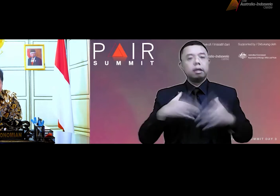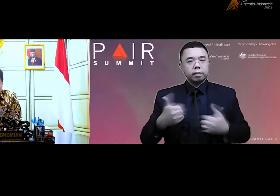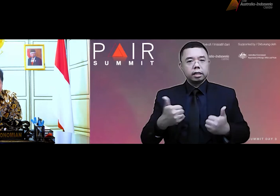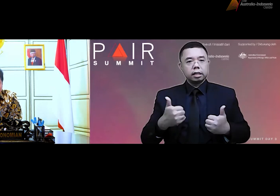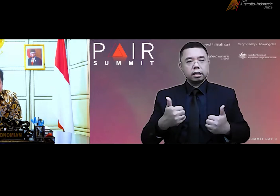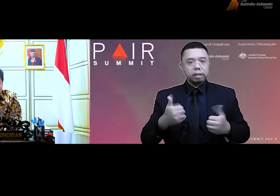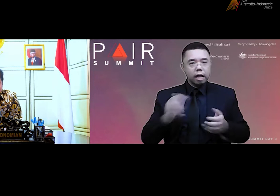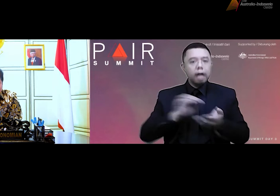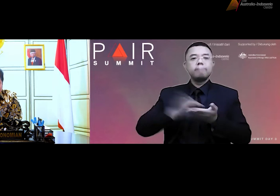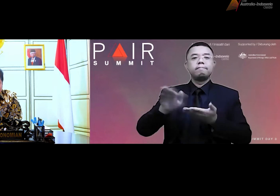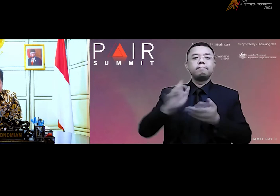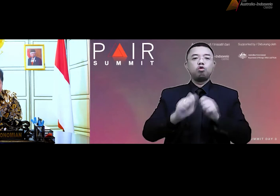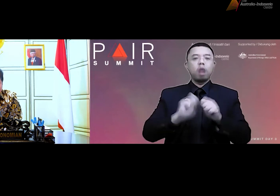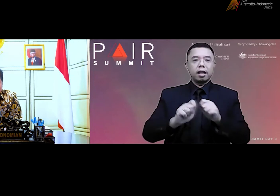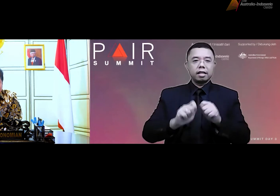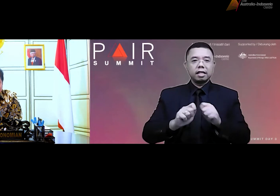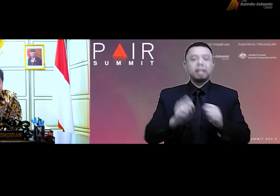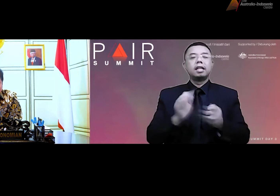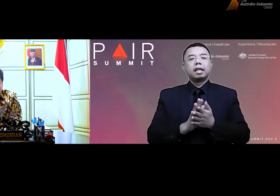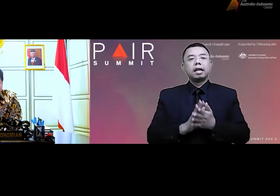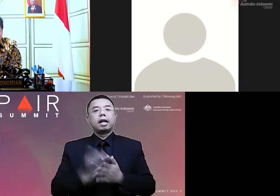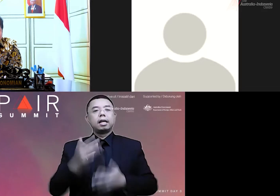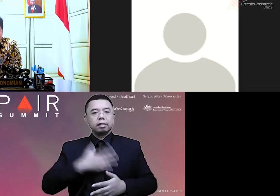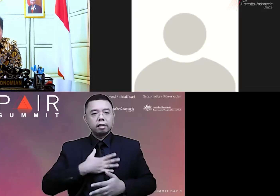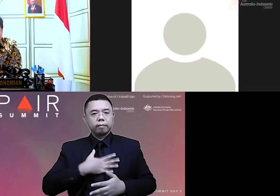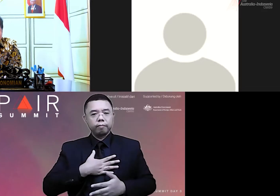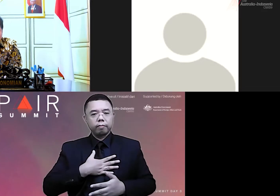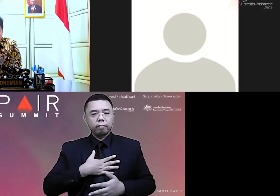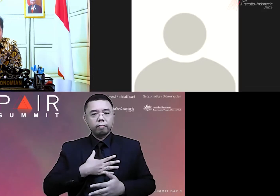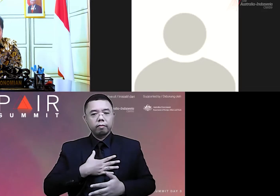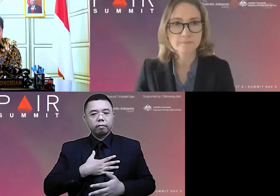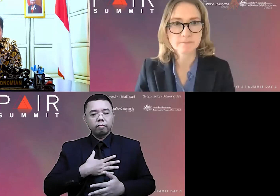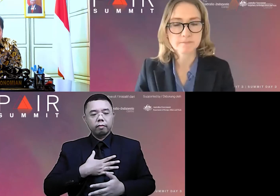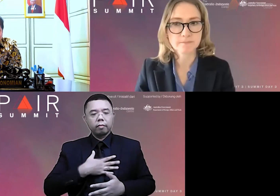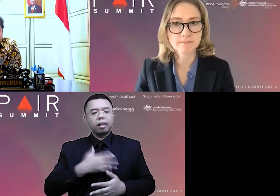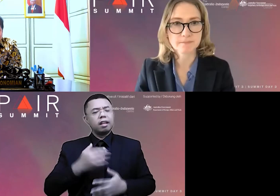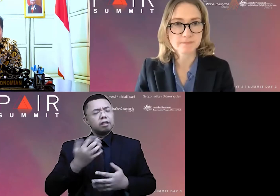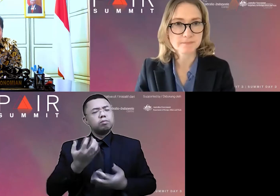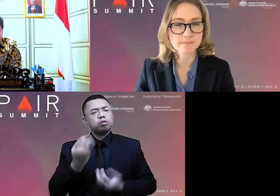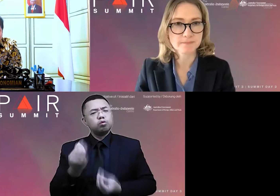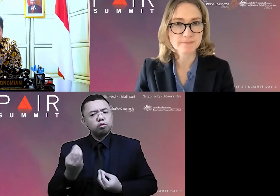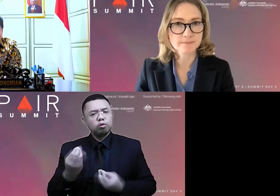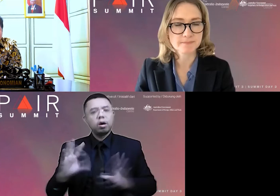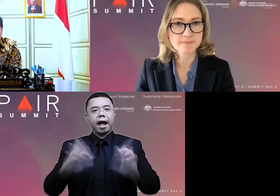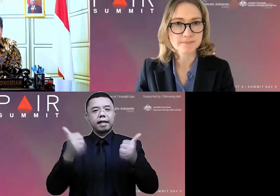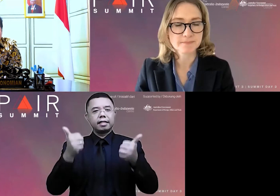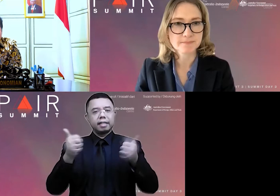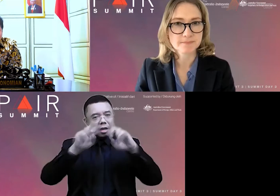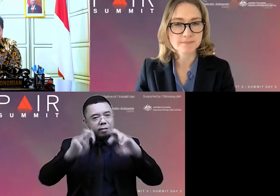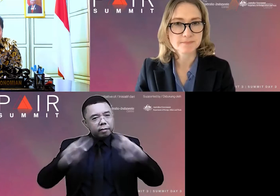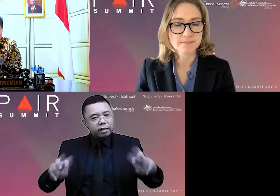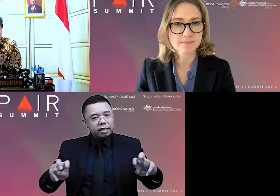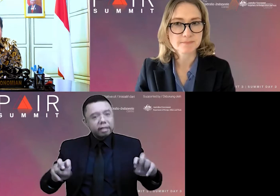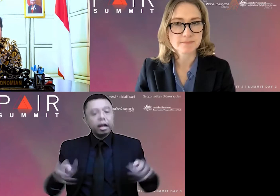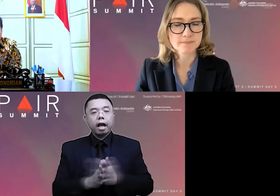to the result of the studies, especially the joint effort to reset, restore,